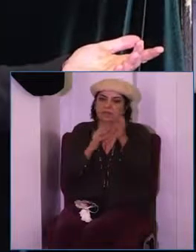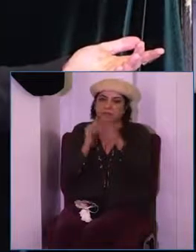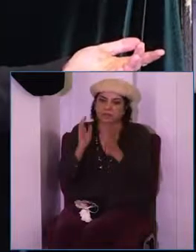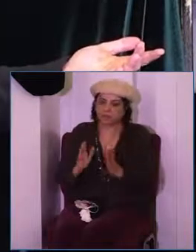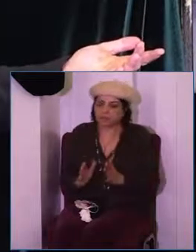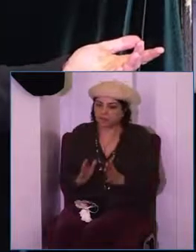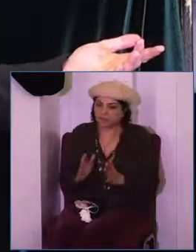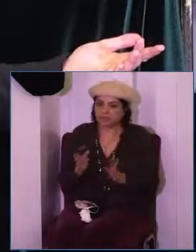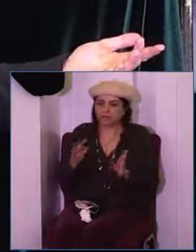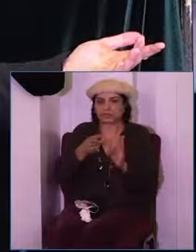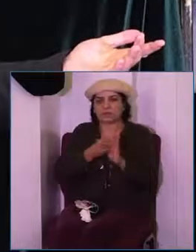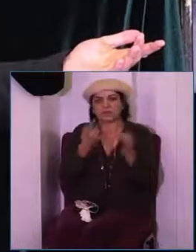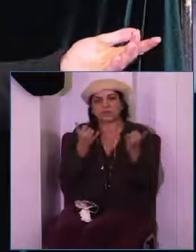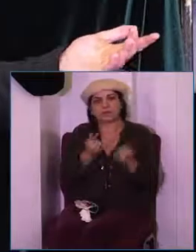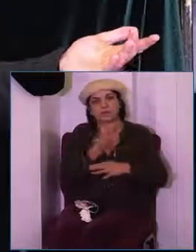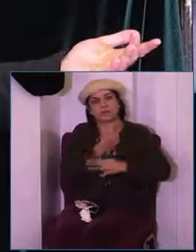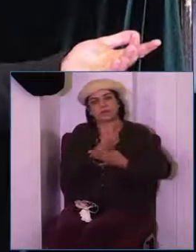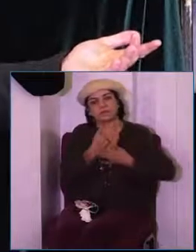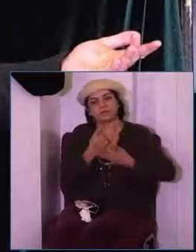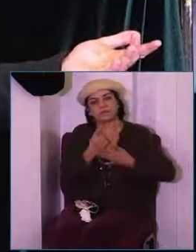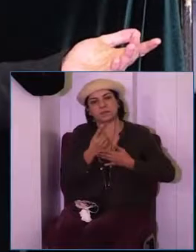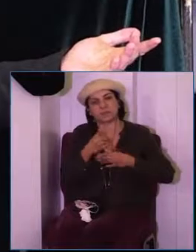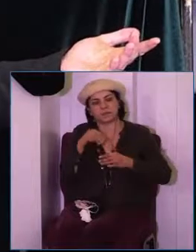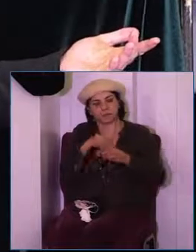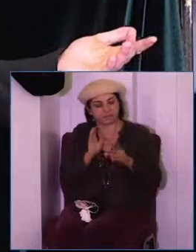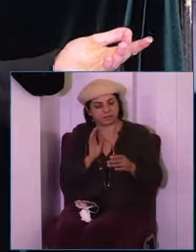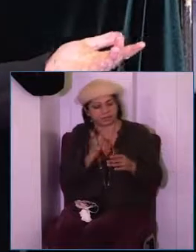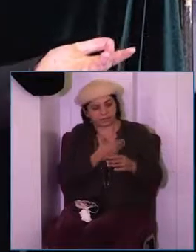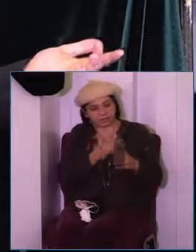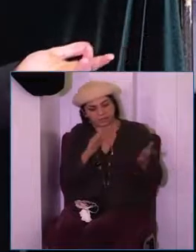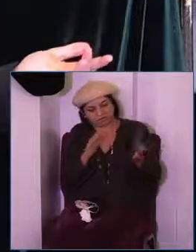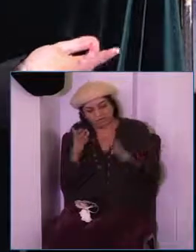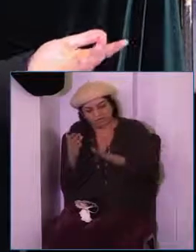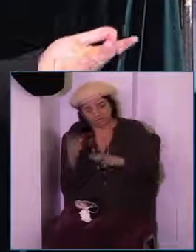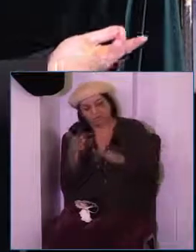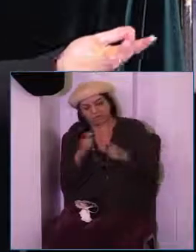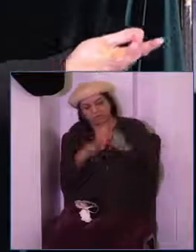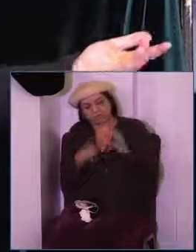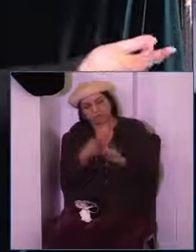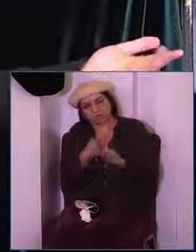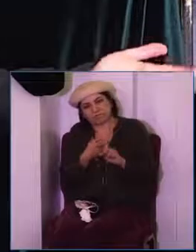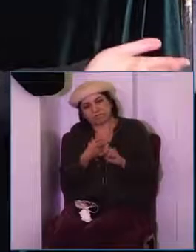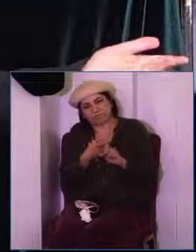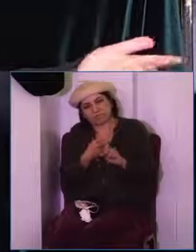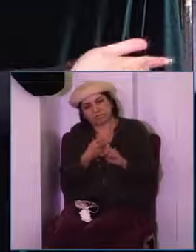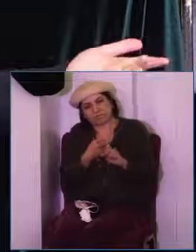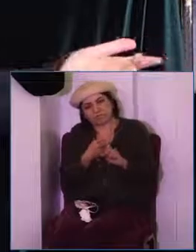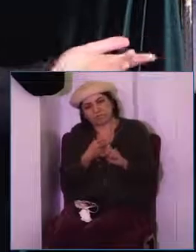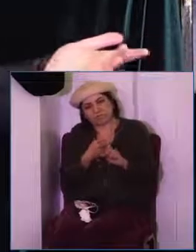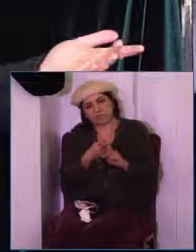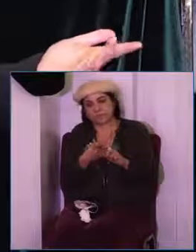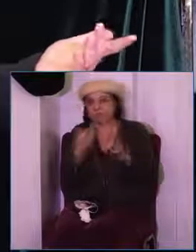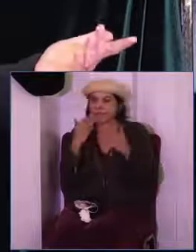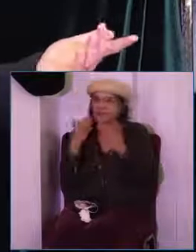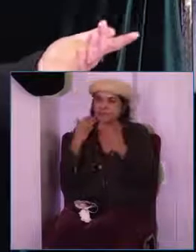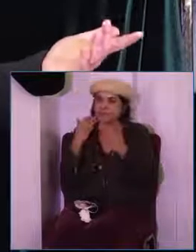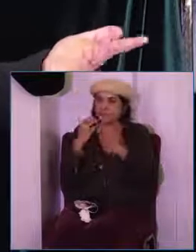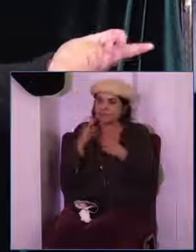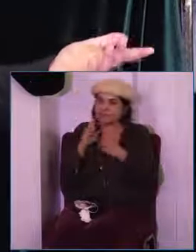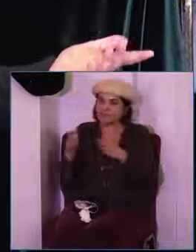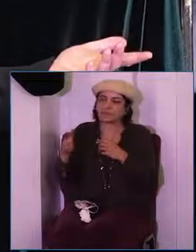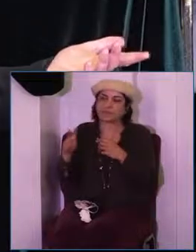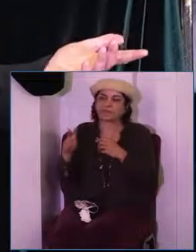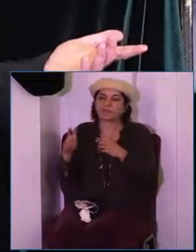us this week in our losses. Thank you for these who have transferred their membership and the one who